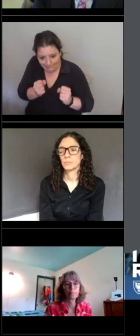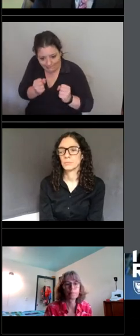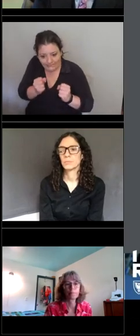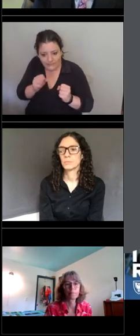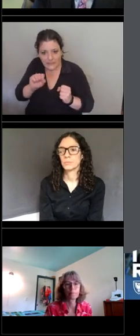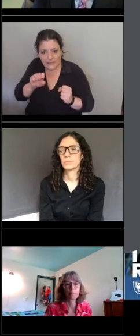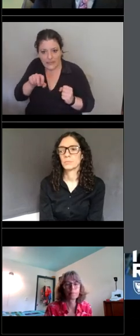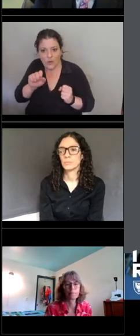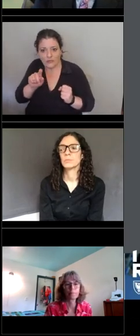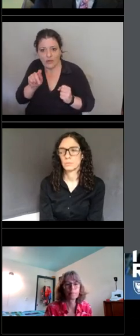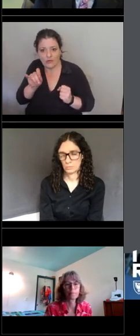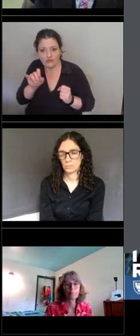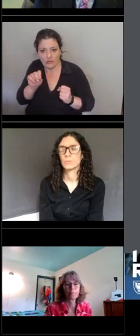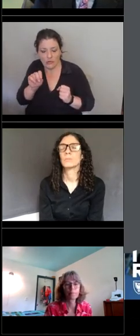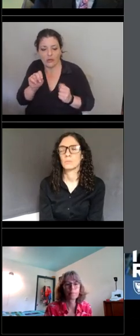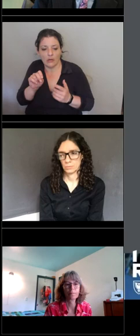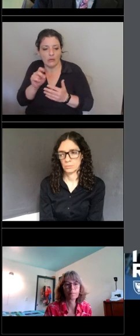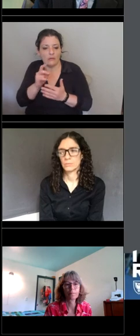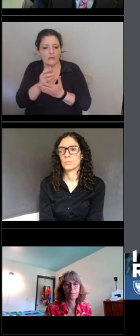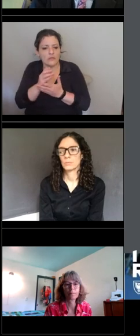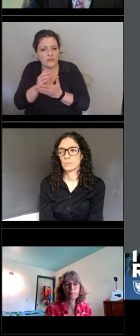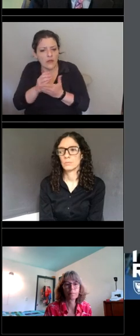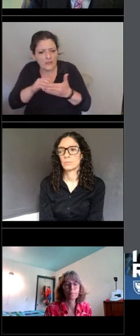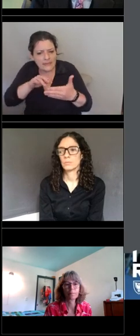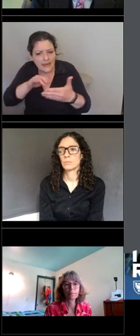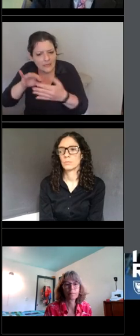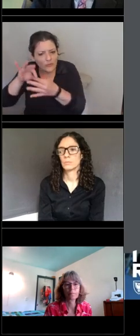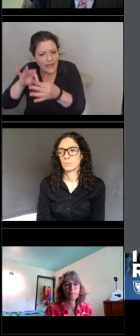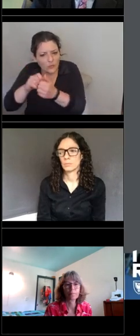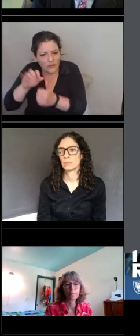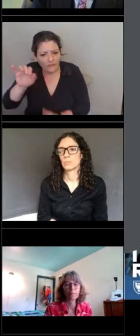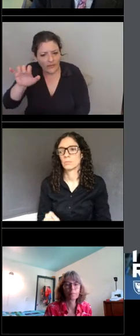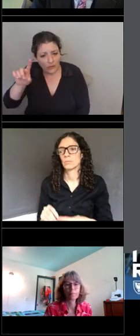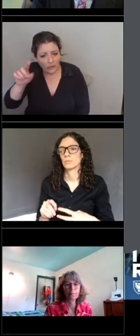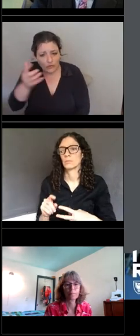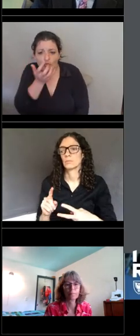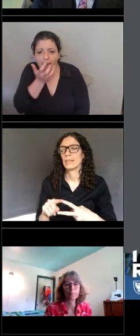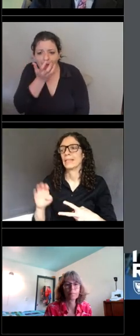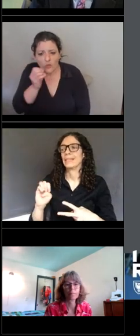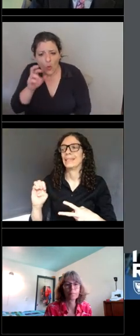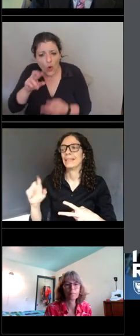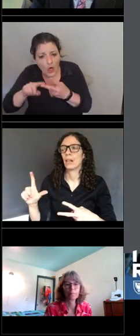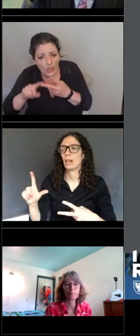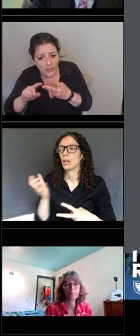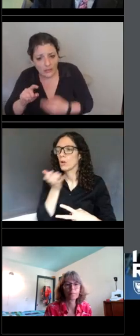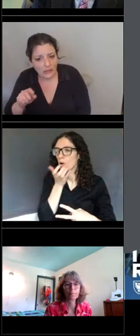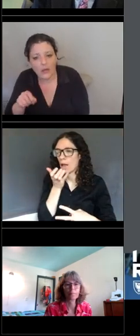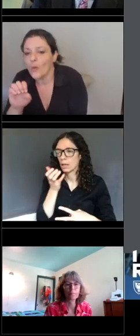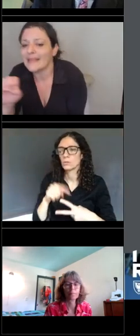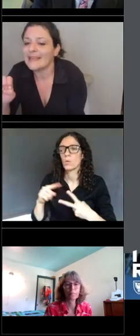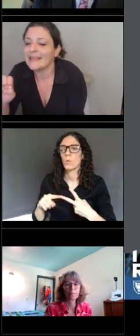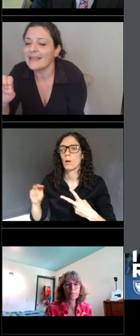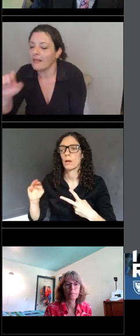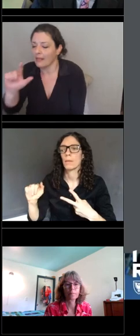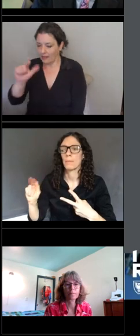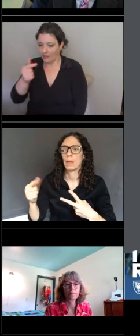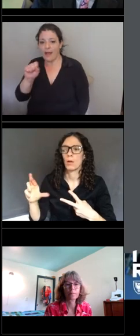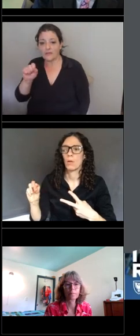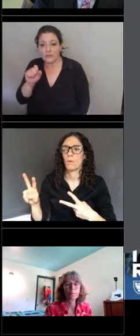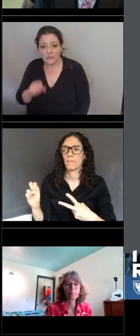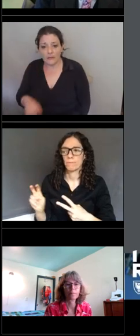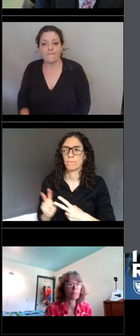mangroves, the recognition was not losing any more territory, at least they are able to, you know, maintain the